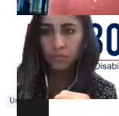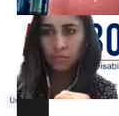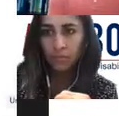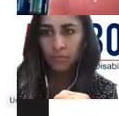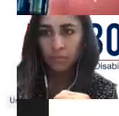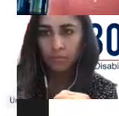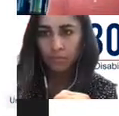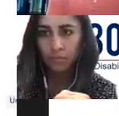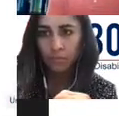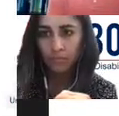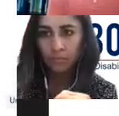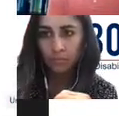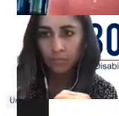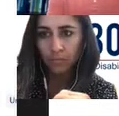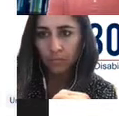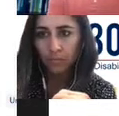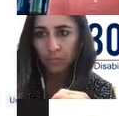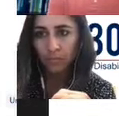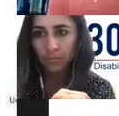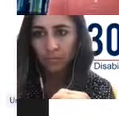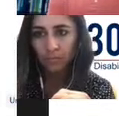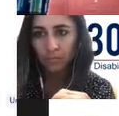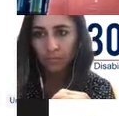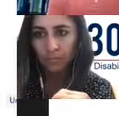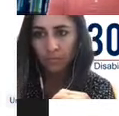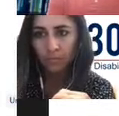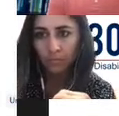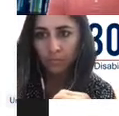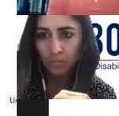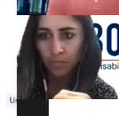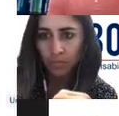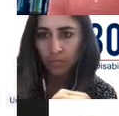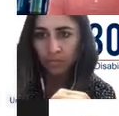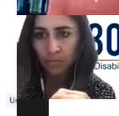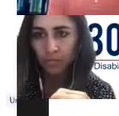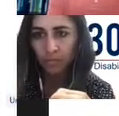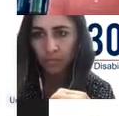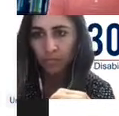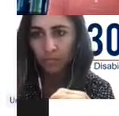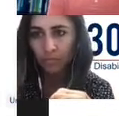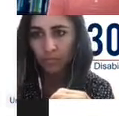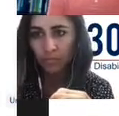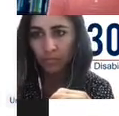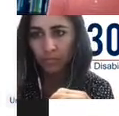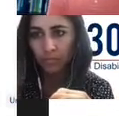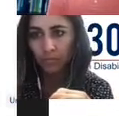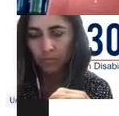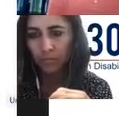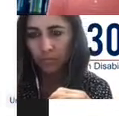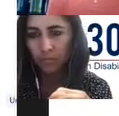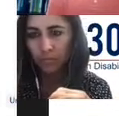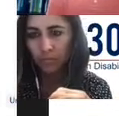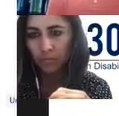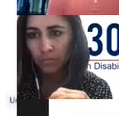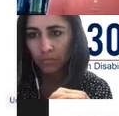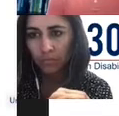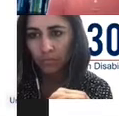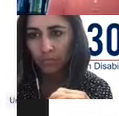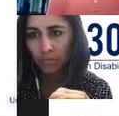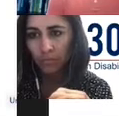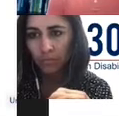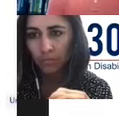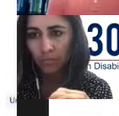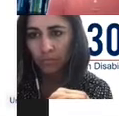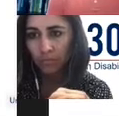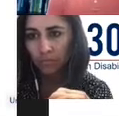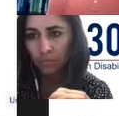Okay. If closed captions available, you'll see an option here. And if you click on that, it's going to give you some options. You